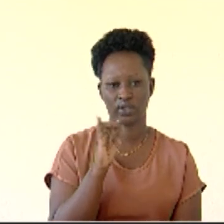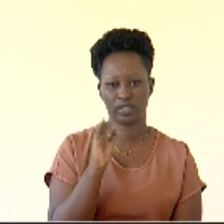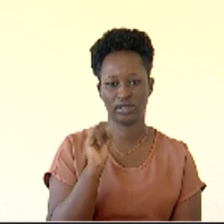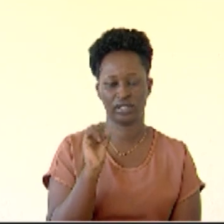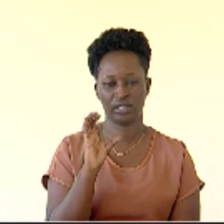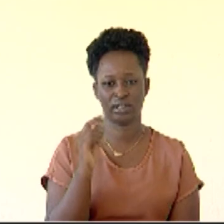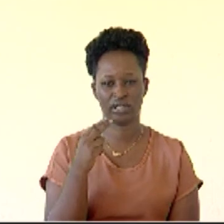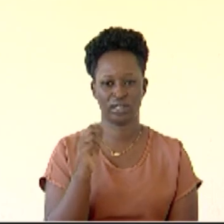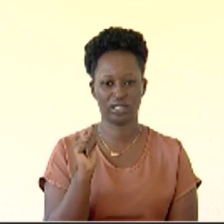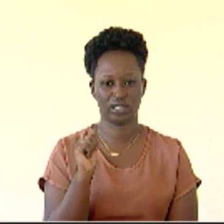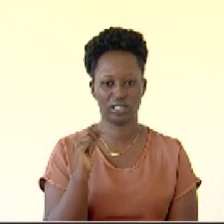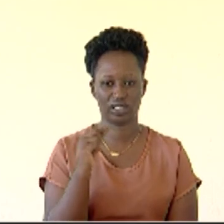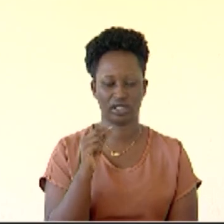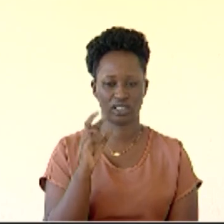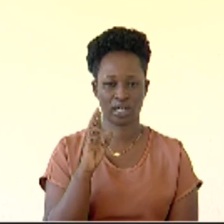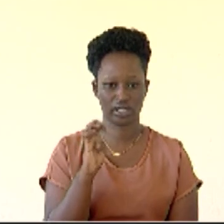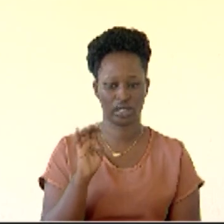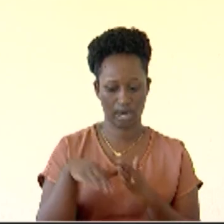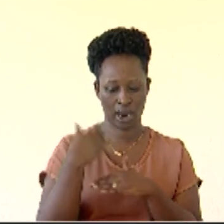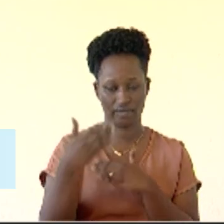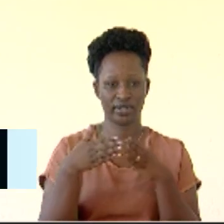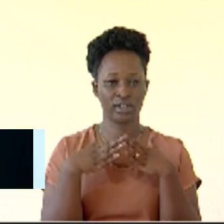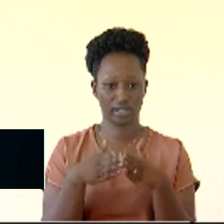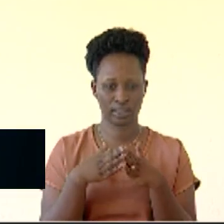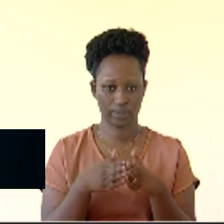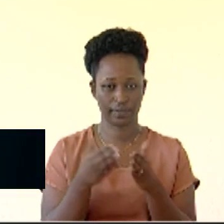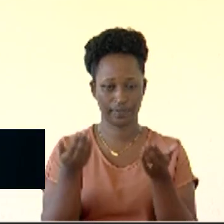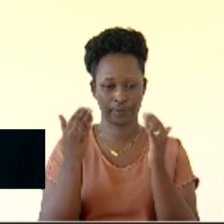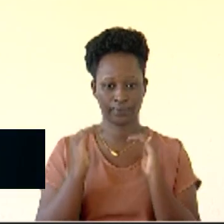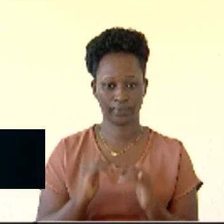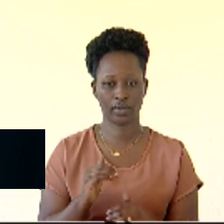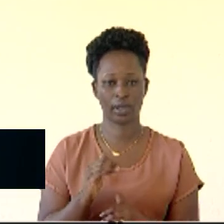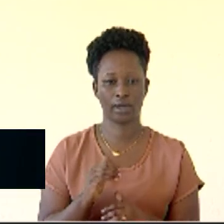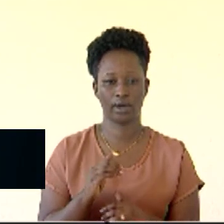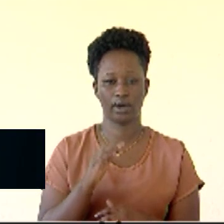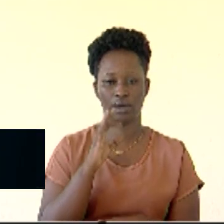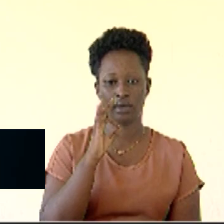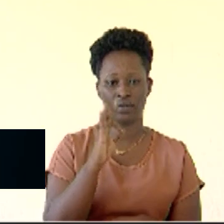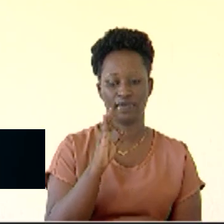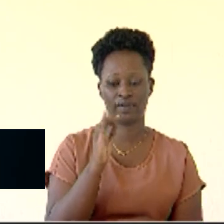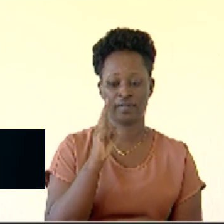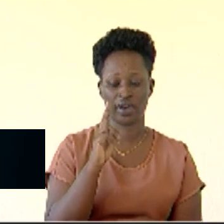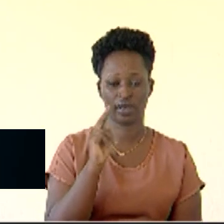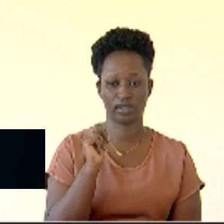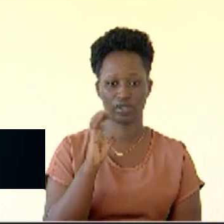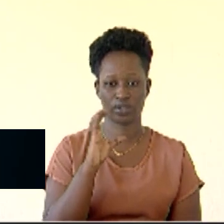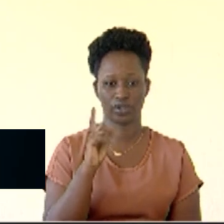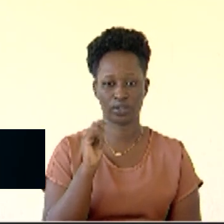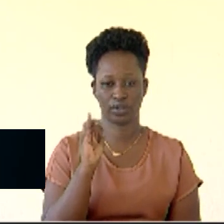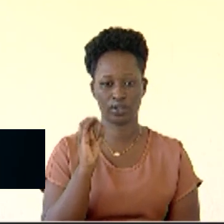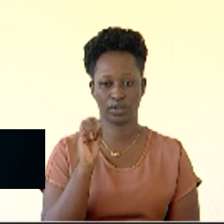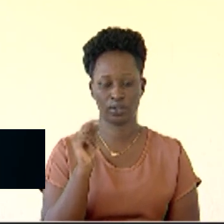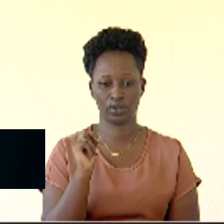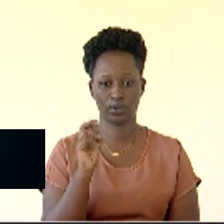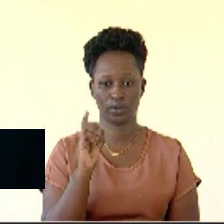irritating smell, especially after sexual intercourse. We have functional disorders. This is the inability of a